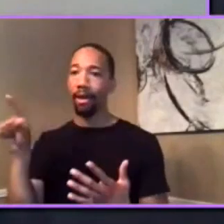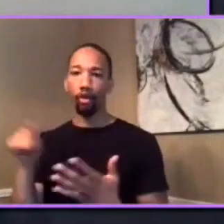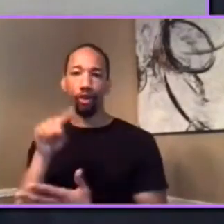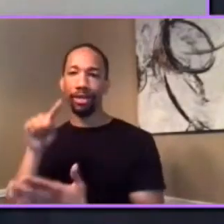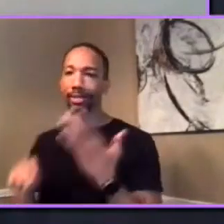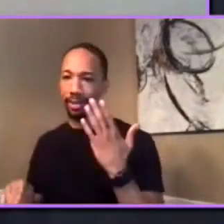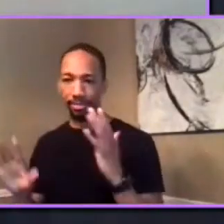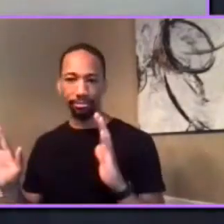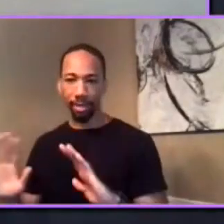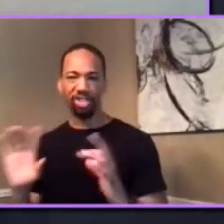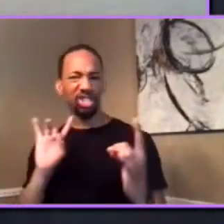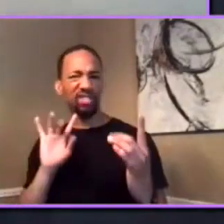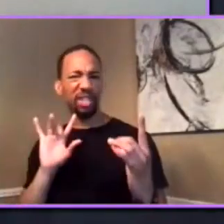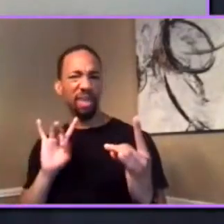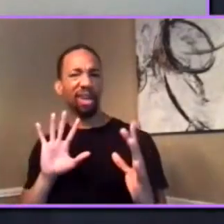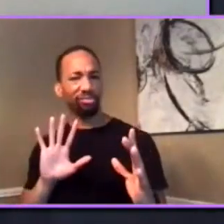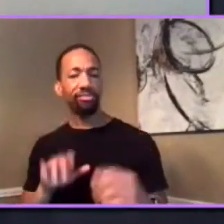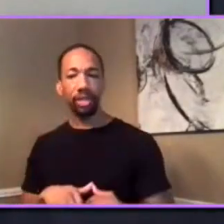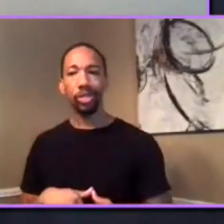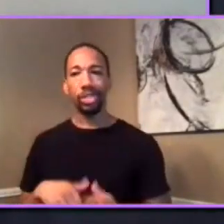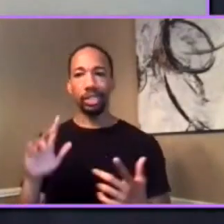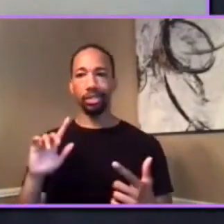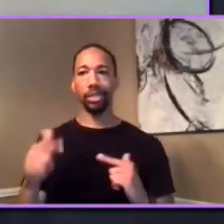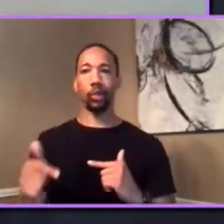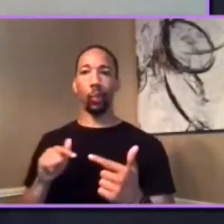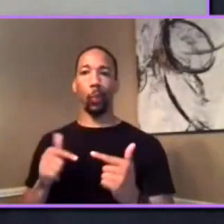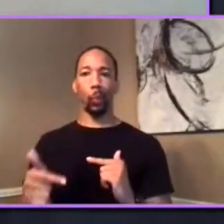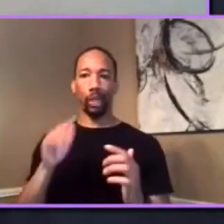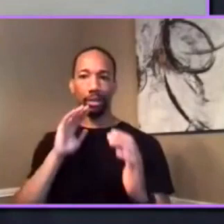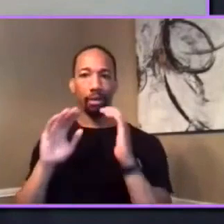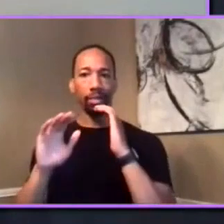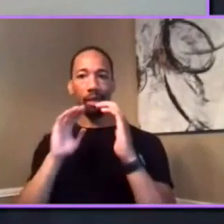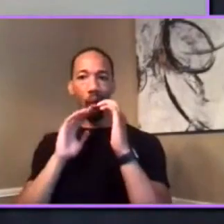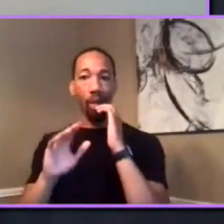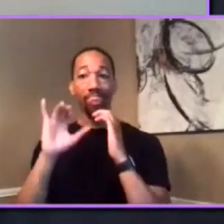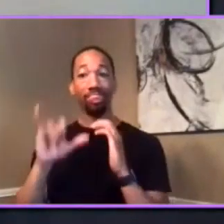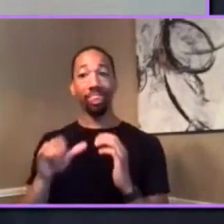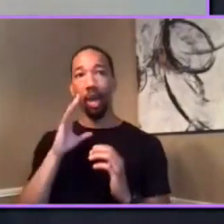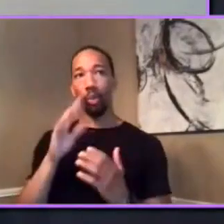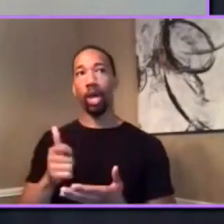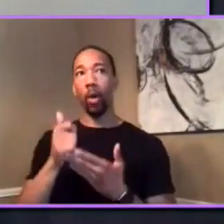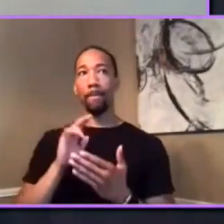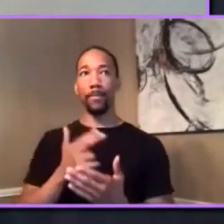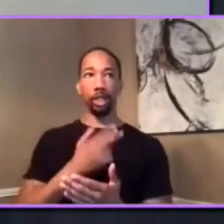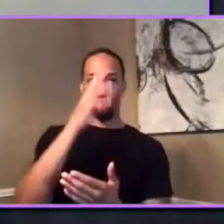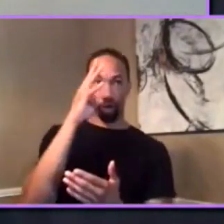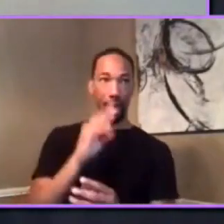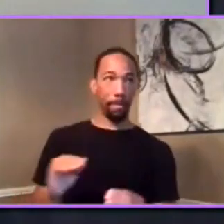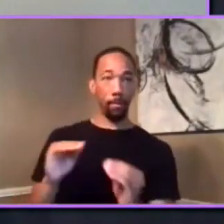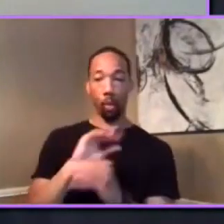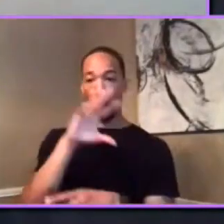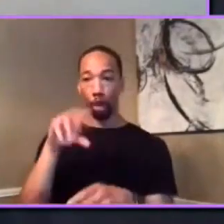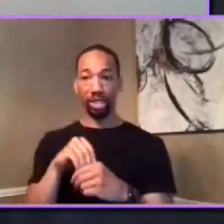things. So it is a two-way dialogue, and that's what's going to help us to create more inclusive environments where, as you think about